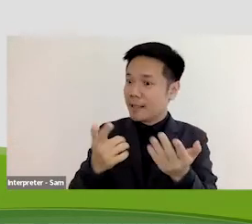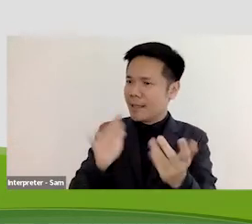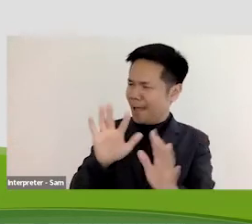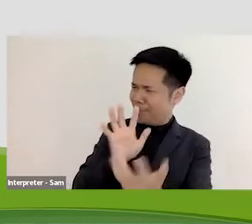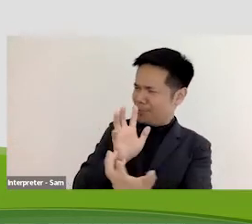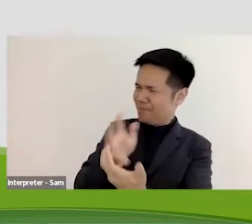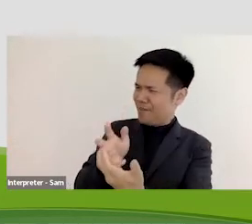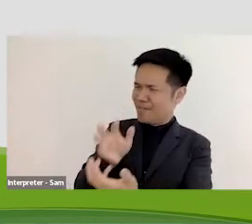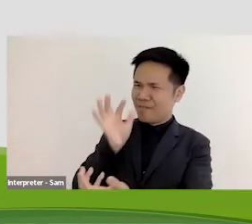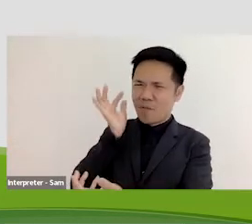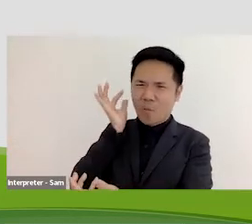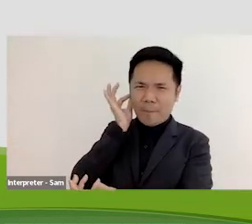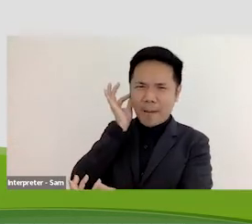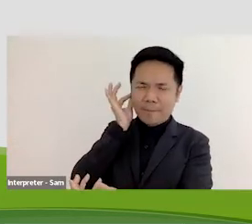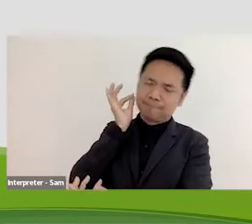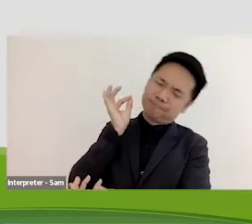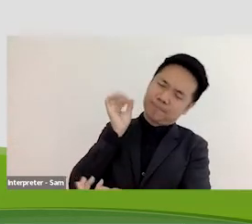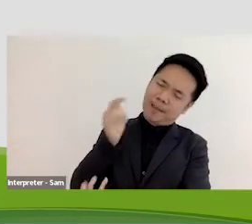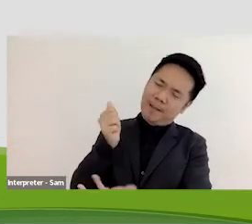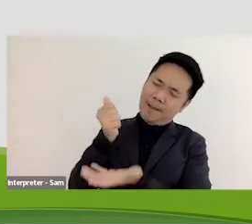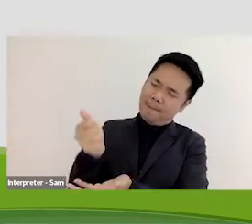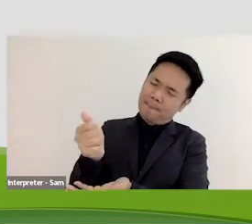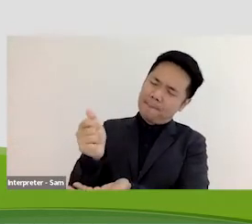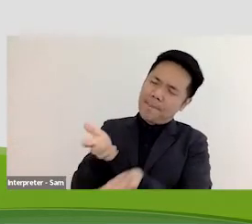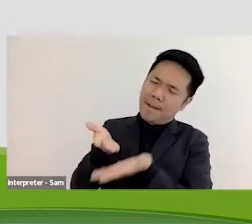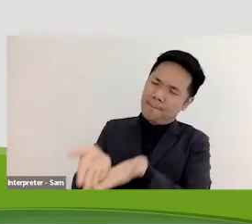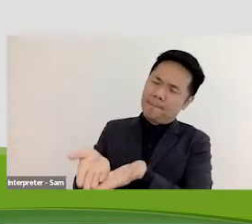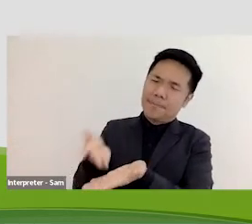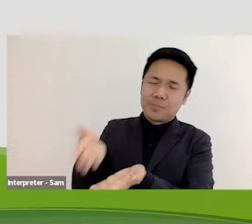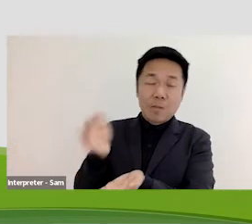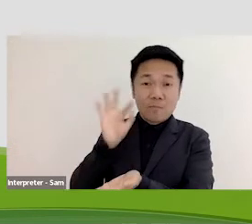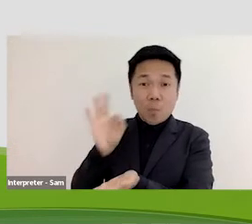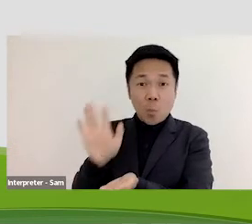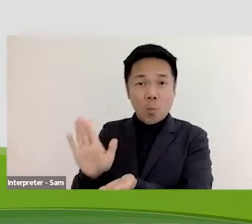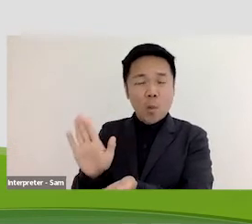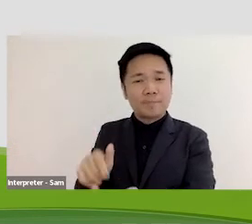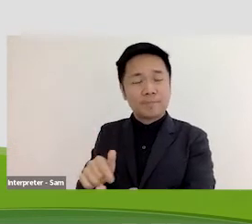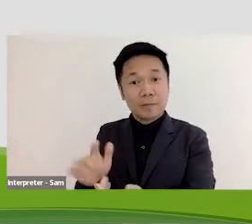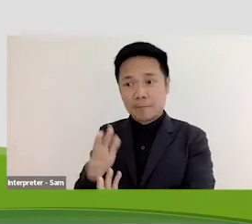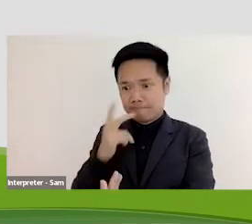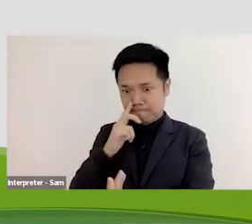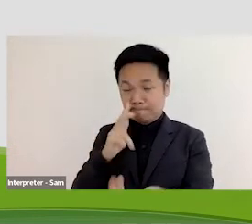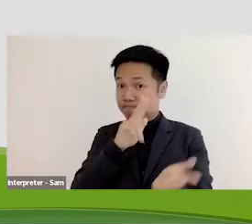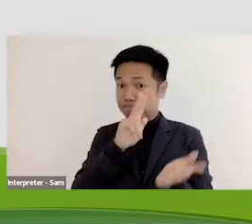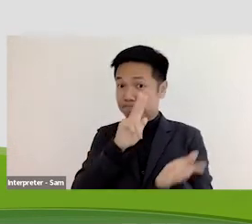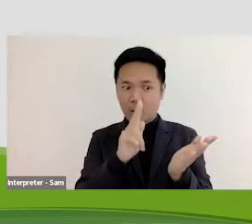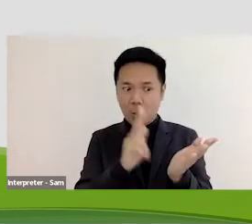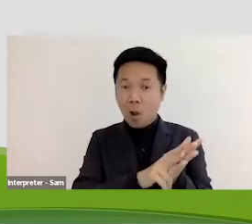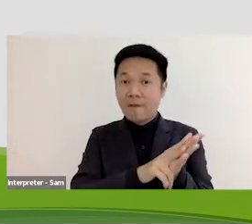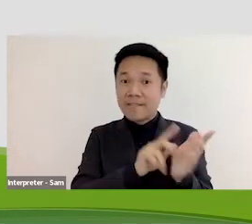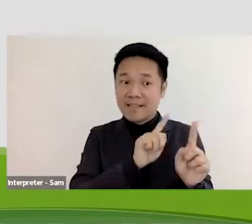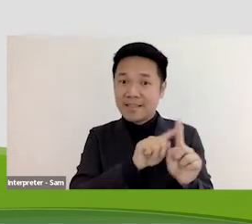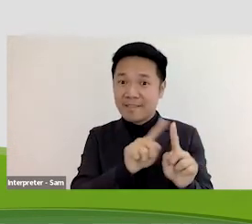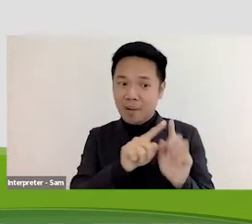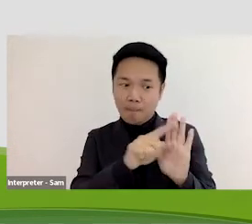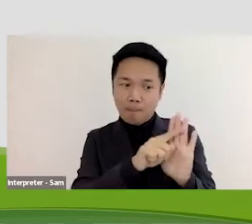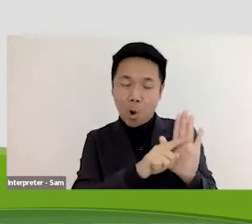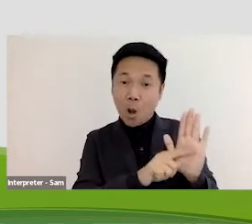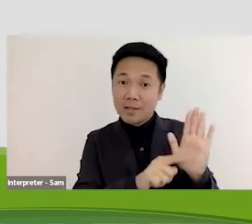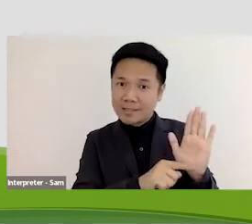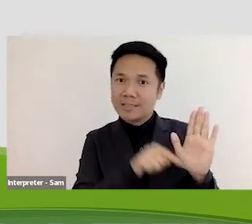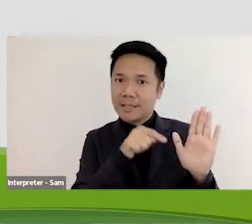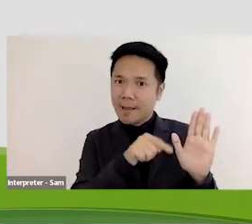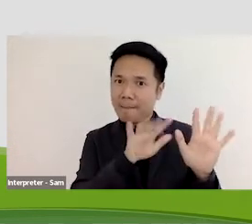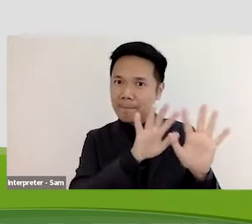responsive investments to facilitate the effective implementation of national and regional